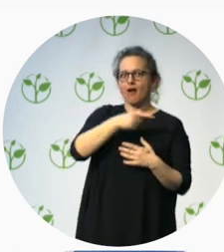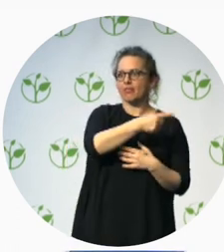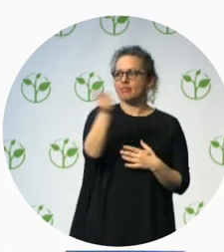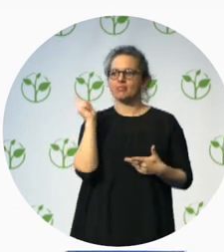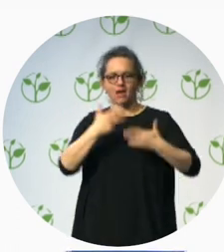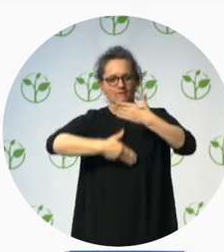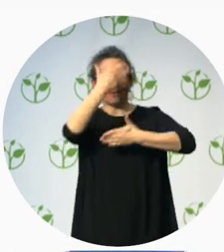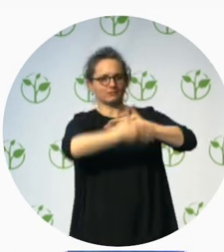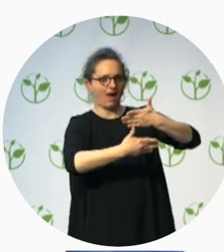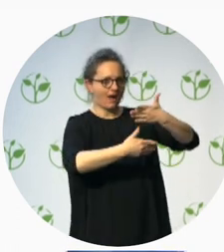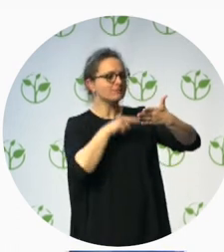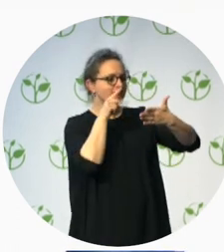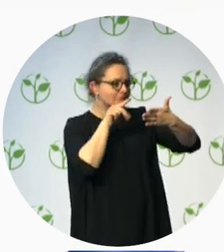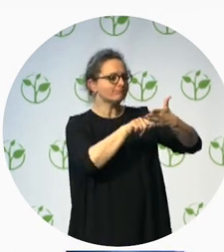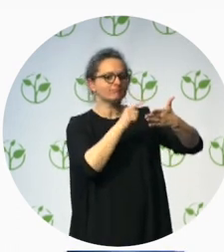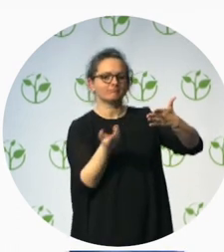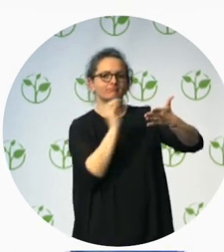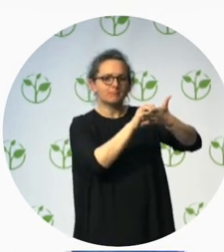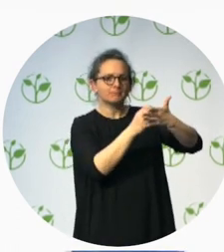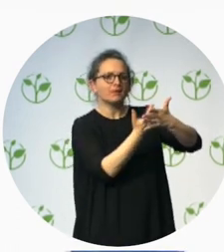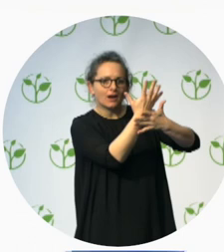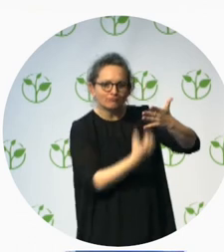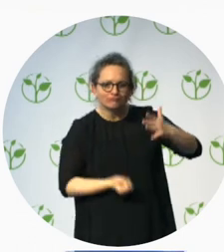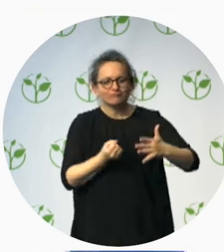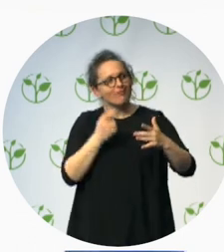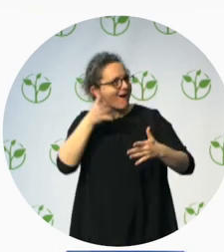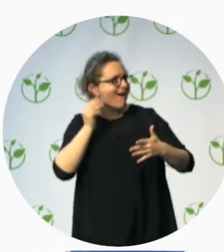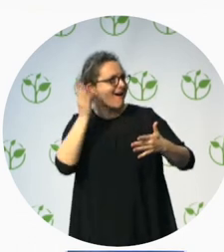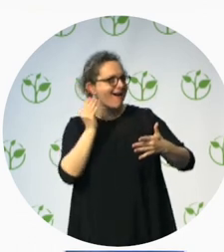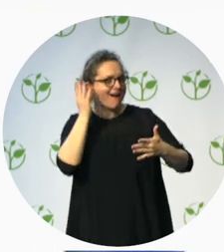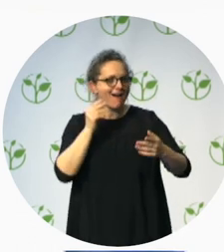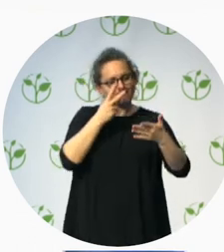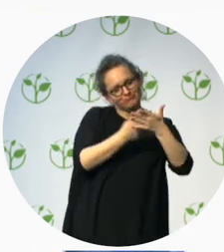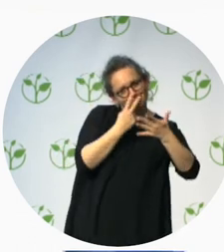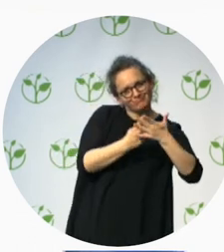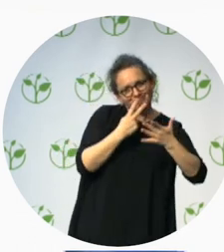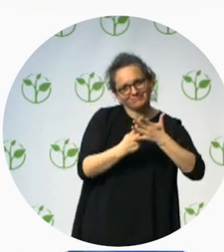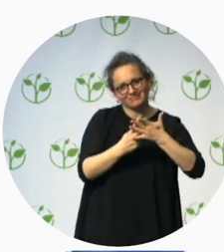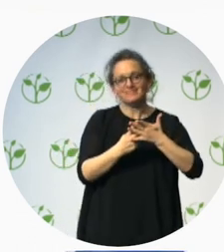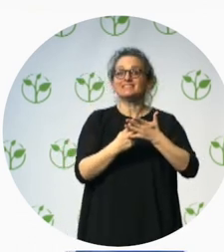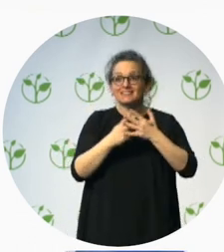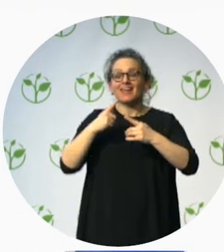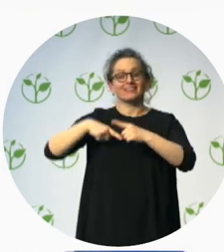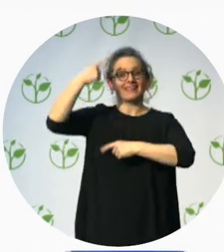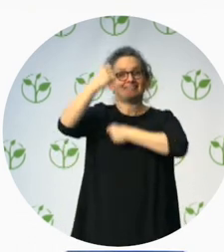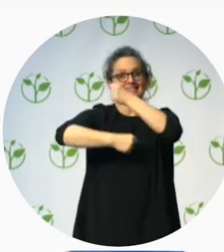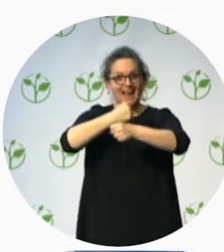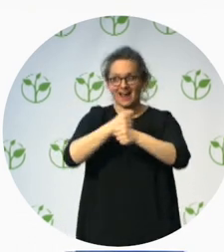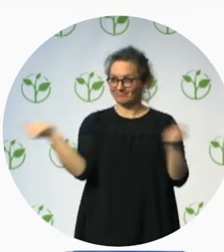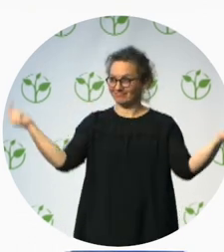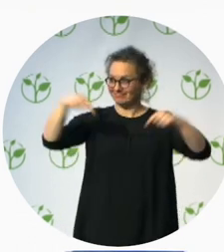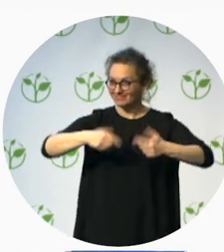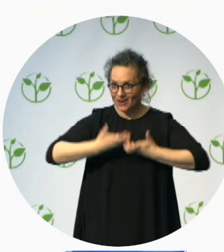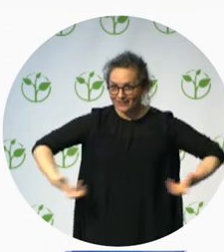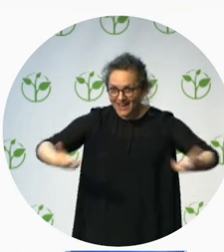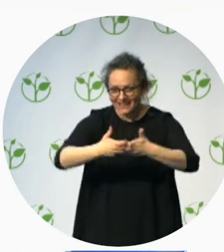song next year, because we'll be asking you to sing it, please check it out. And now, Martin Essel, please come and take the stage to open